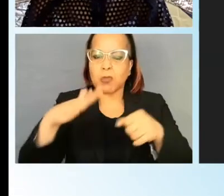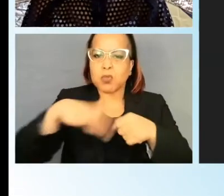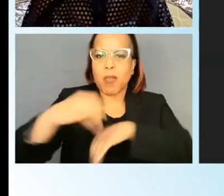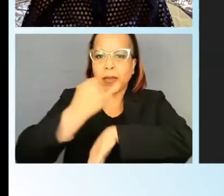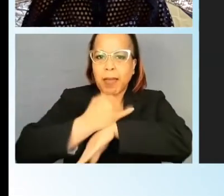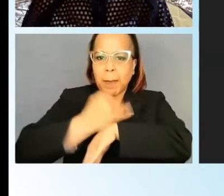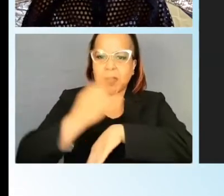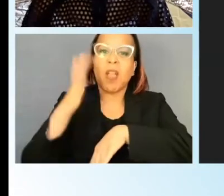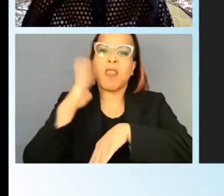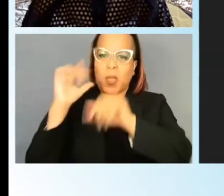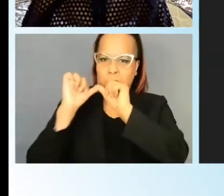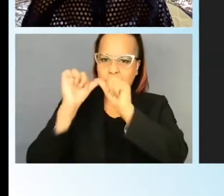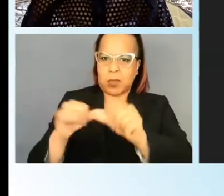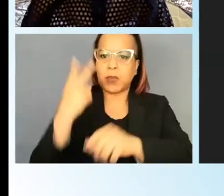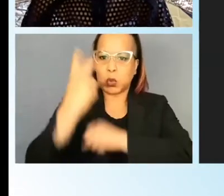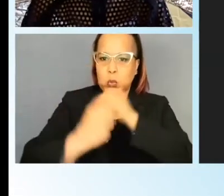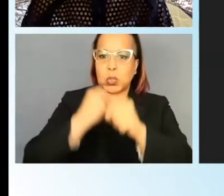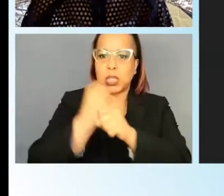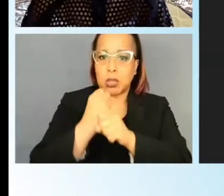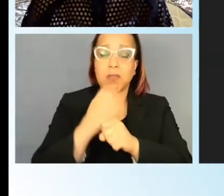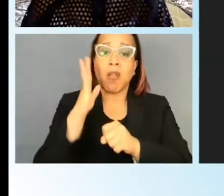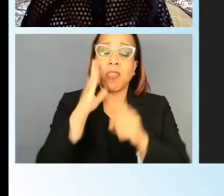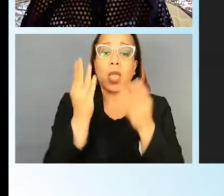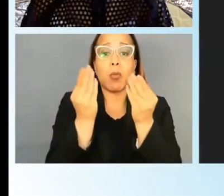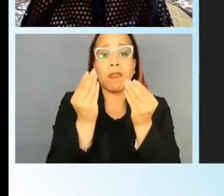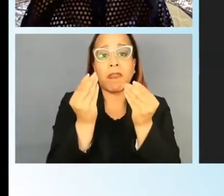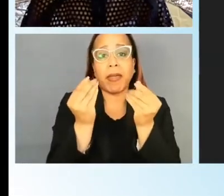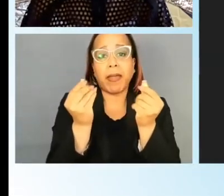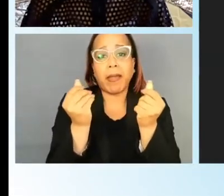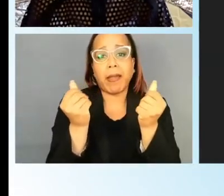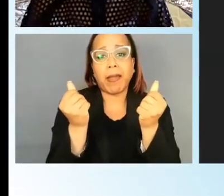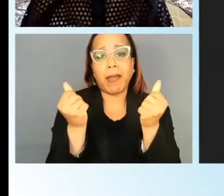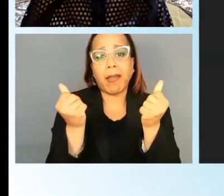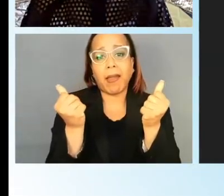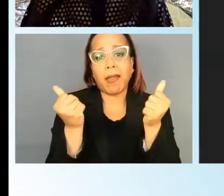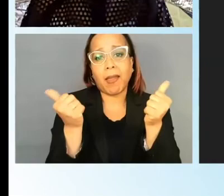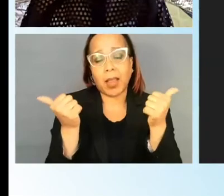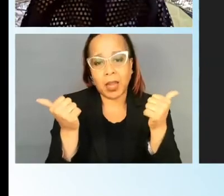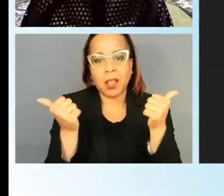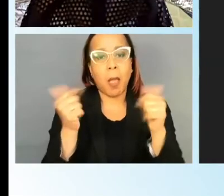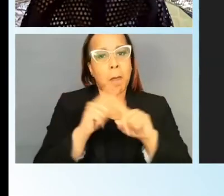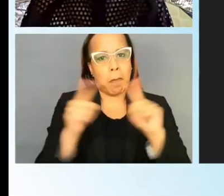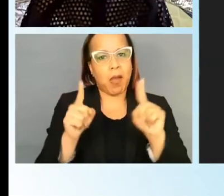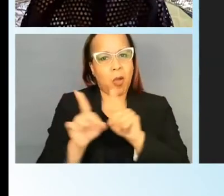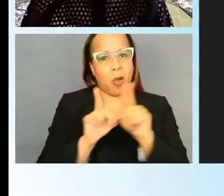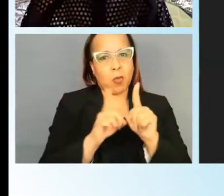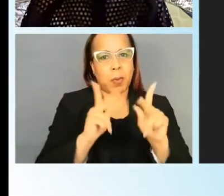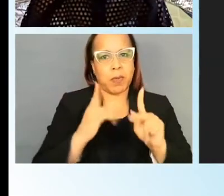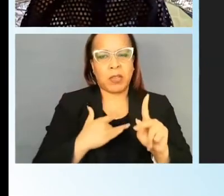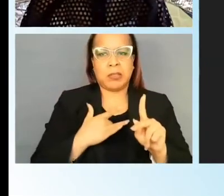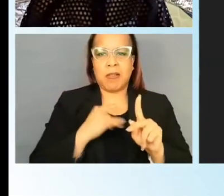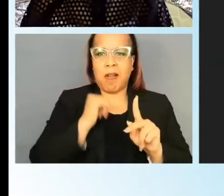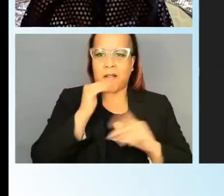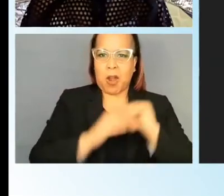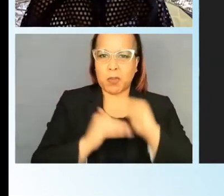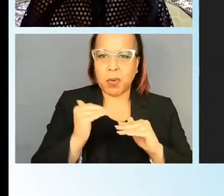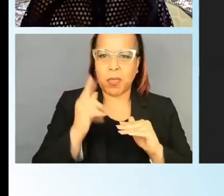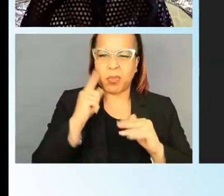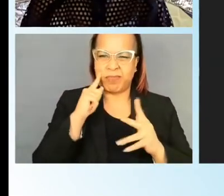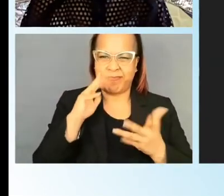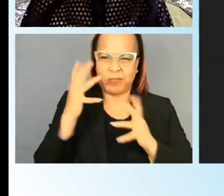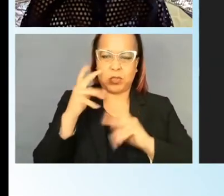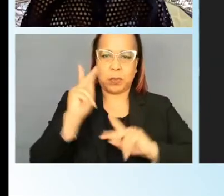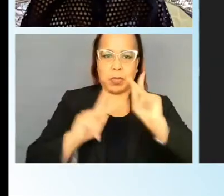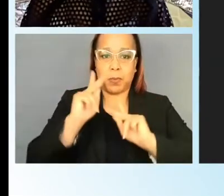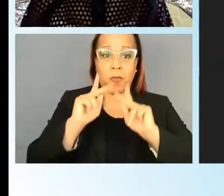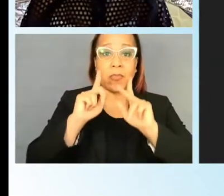for 2 years. They'll fade, they'll go away, but they also will be uncomfortable to people. They'll be confusing to people. And it starts